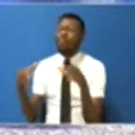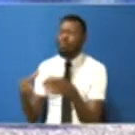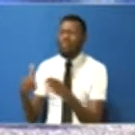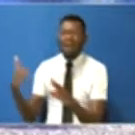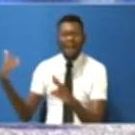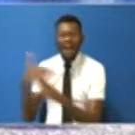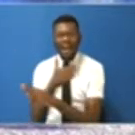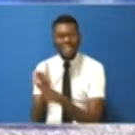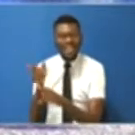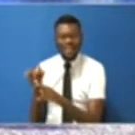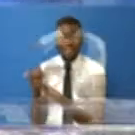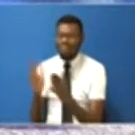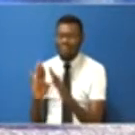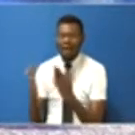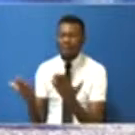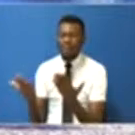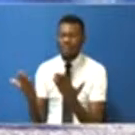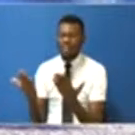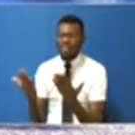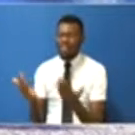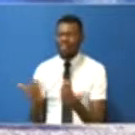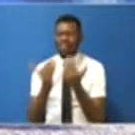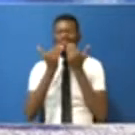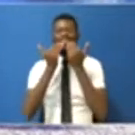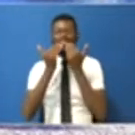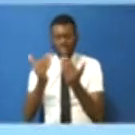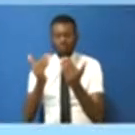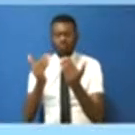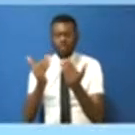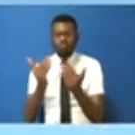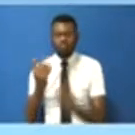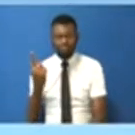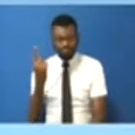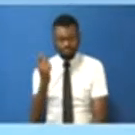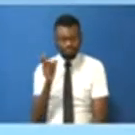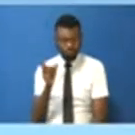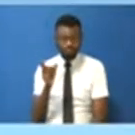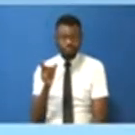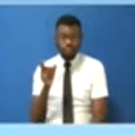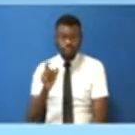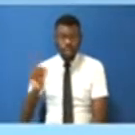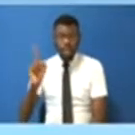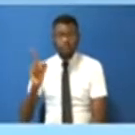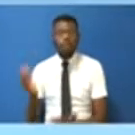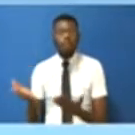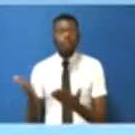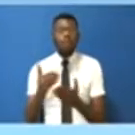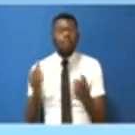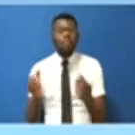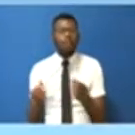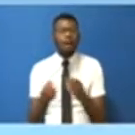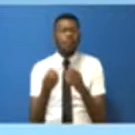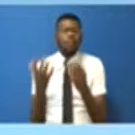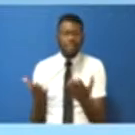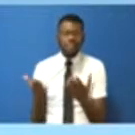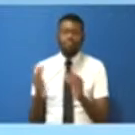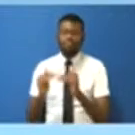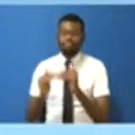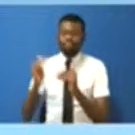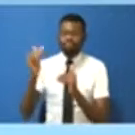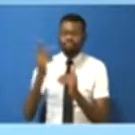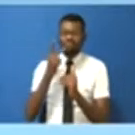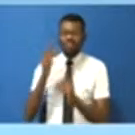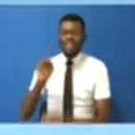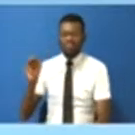you gotta have a minute and a half um thank you very much for that question nairobi collects for sure way above 200